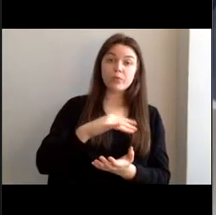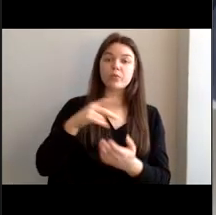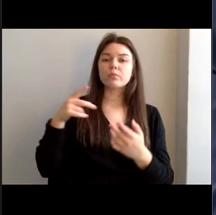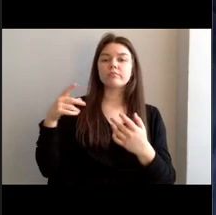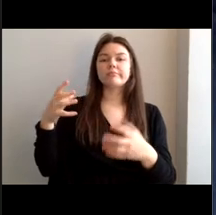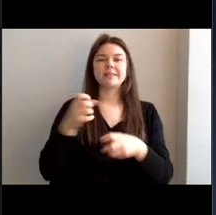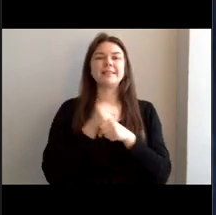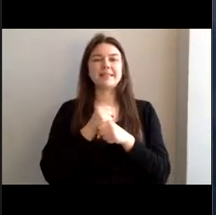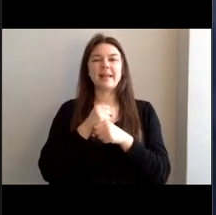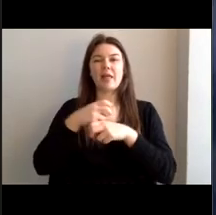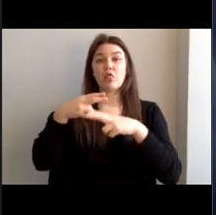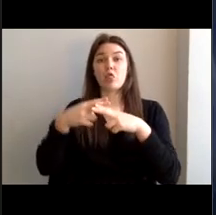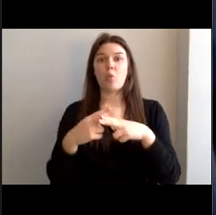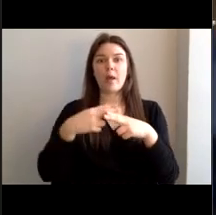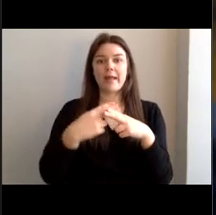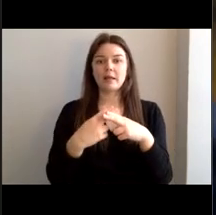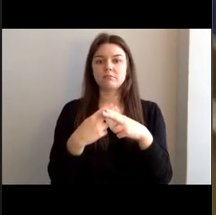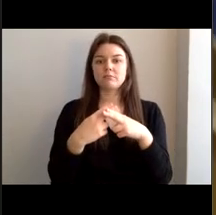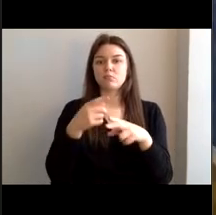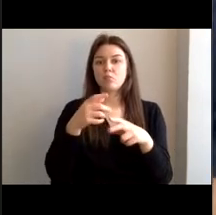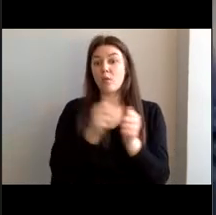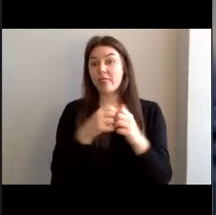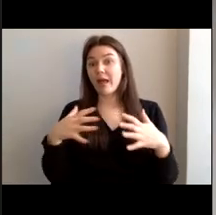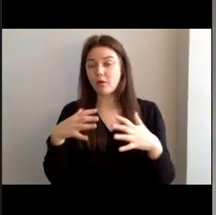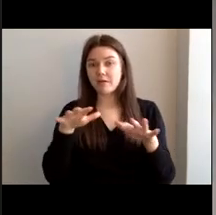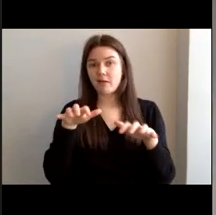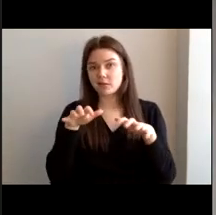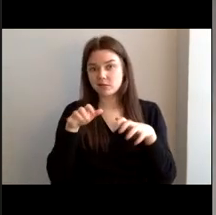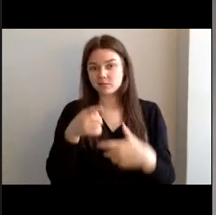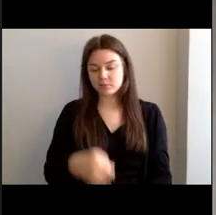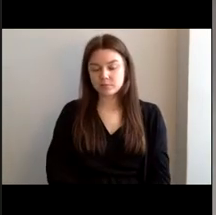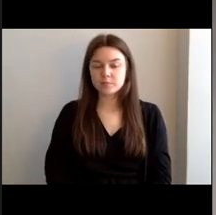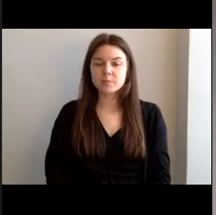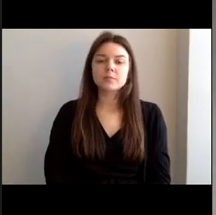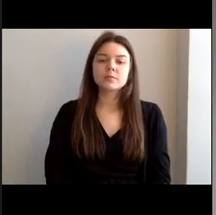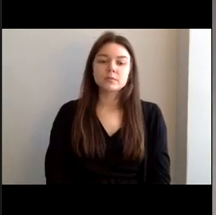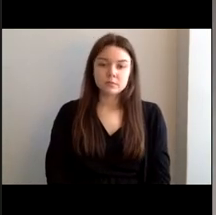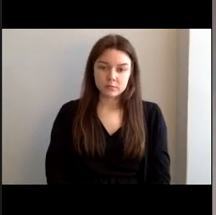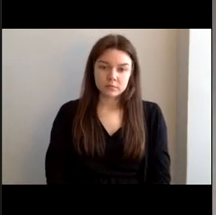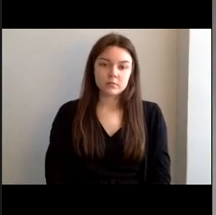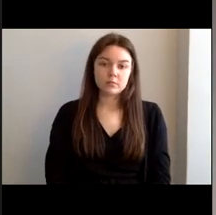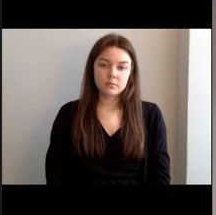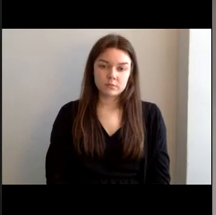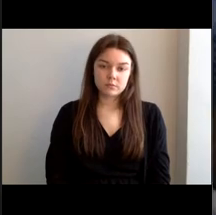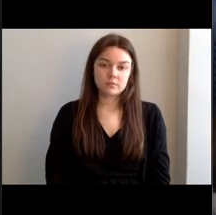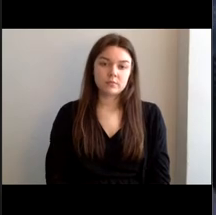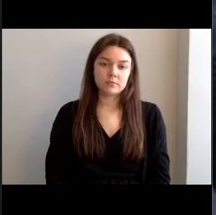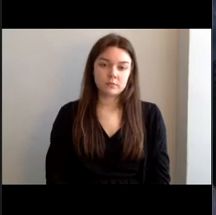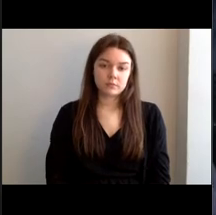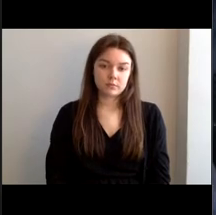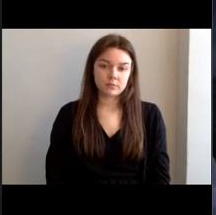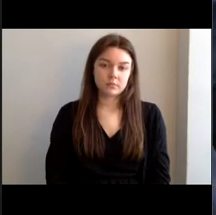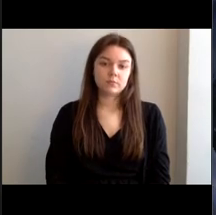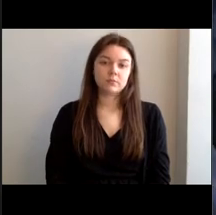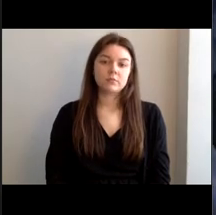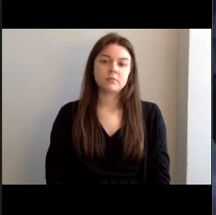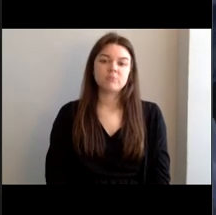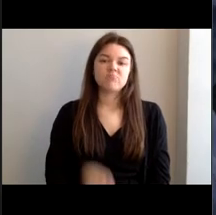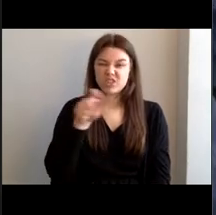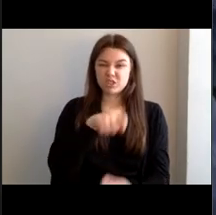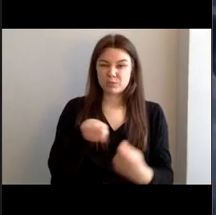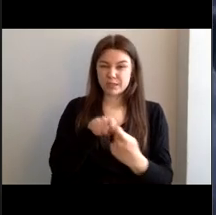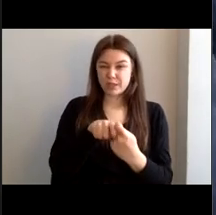sample without the glaze, as you can see here. Now, this deglazed product, this particular